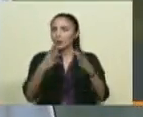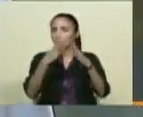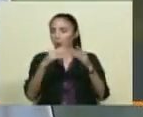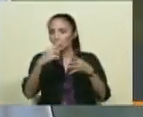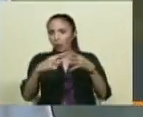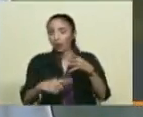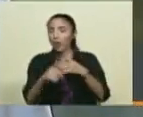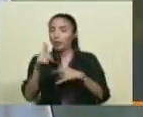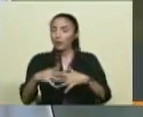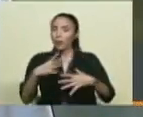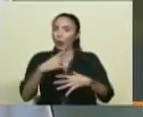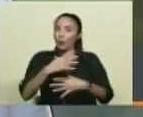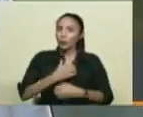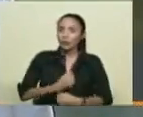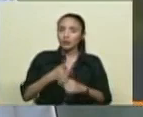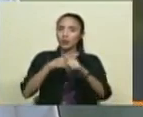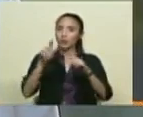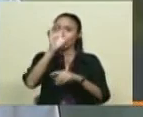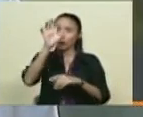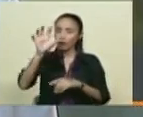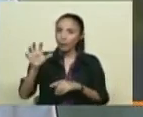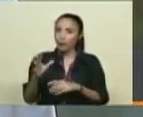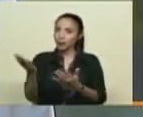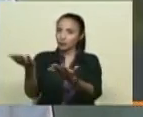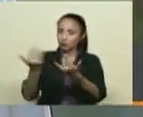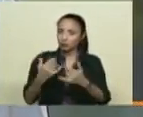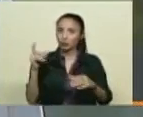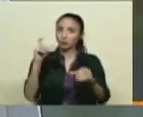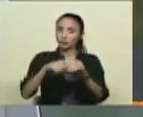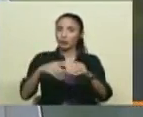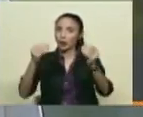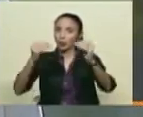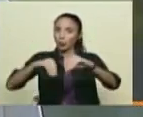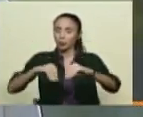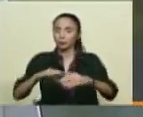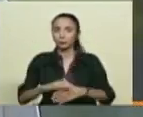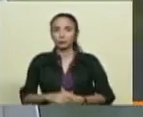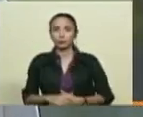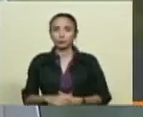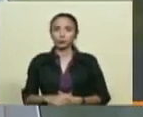a los países no OPEP a este acuerdo. You